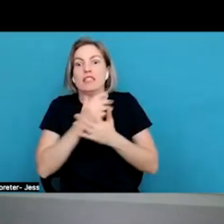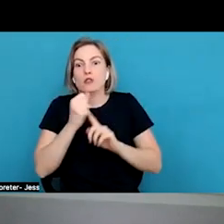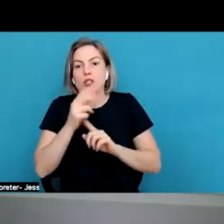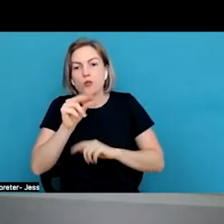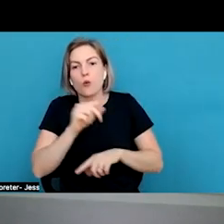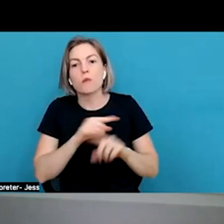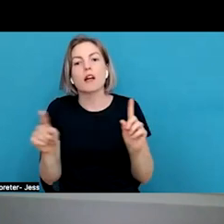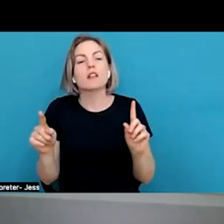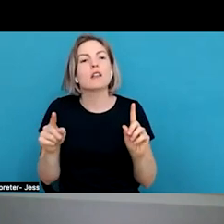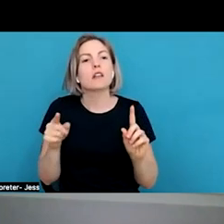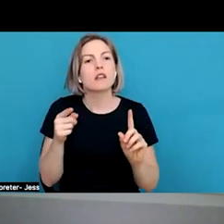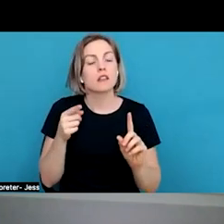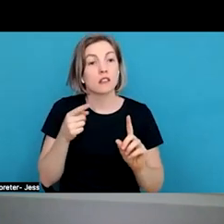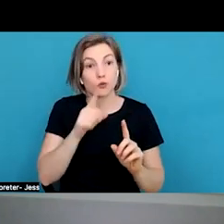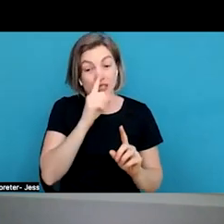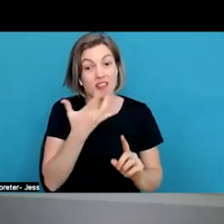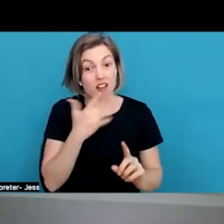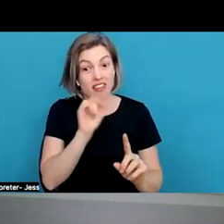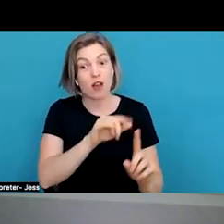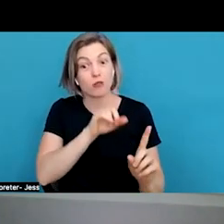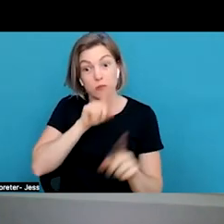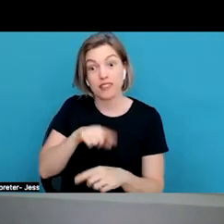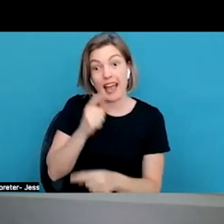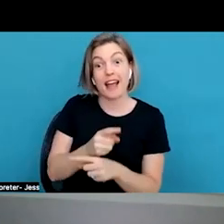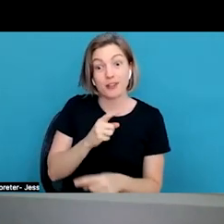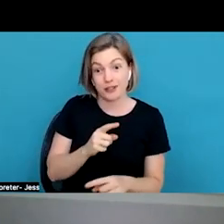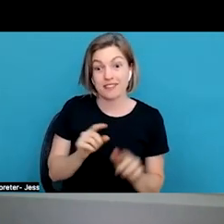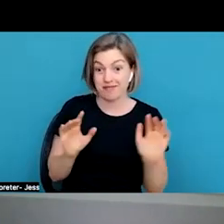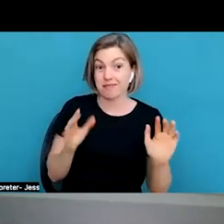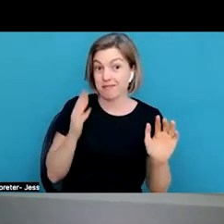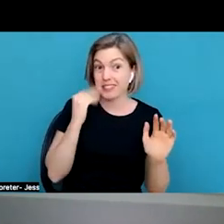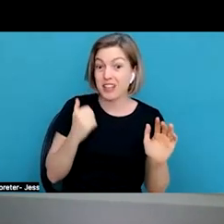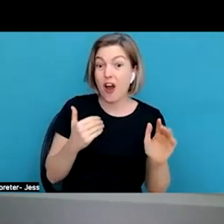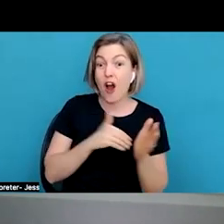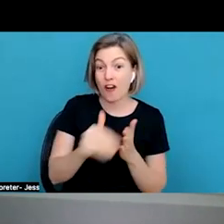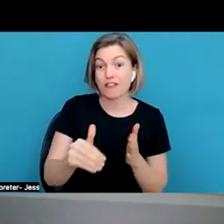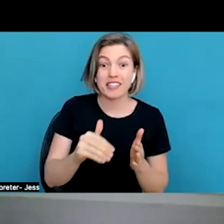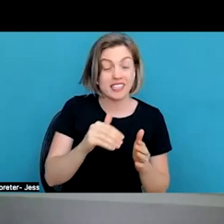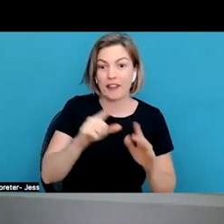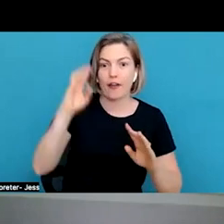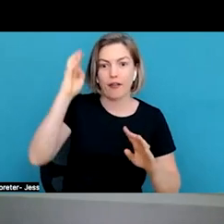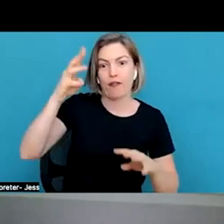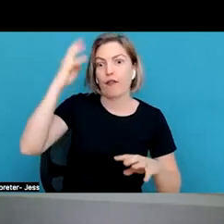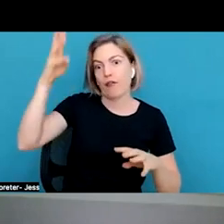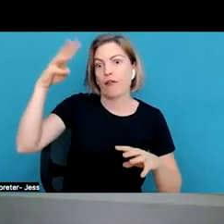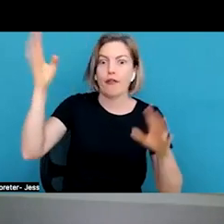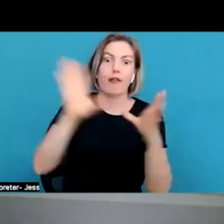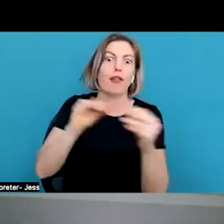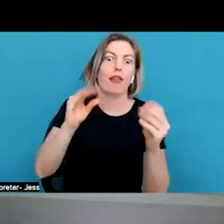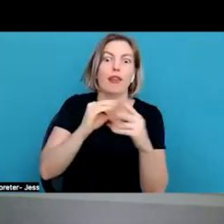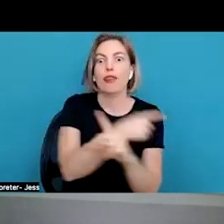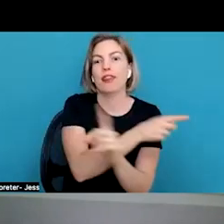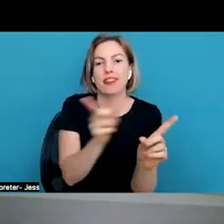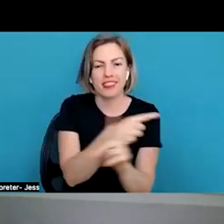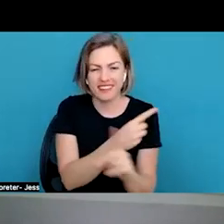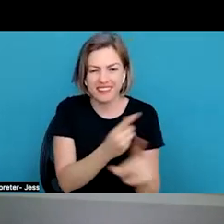this response turned out to be accurate. Okay, the way these things are now, they hallucinate freely. But